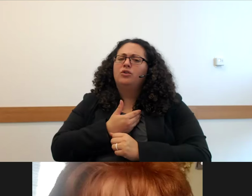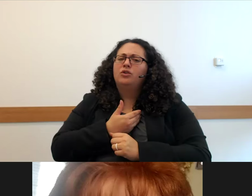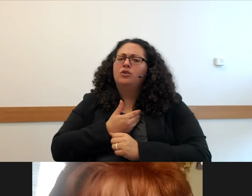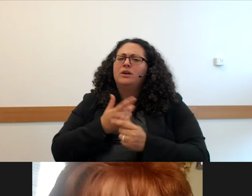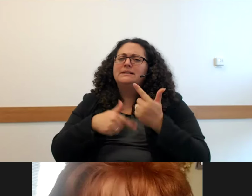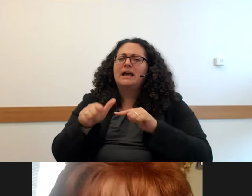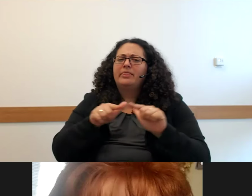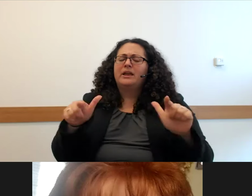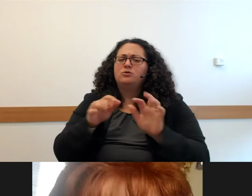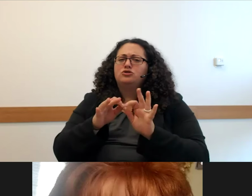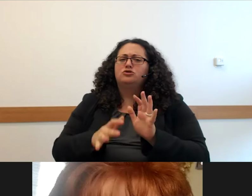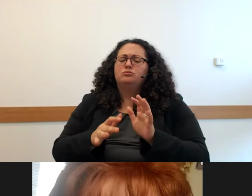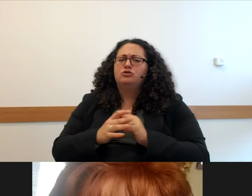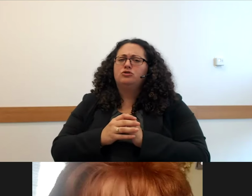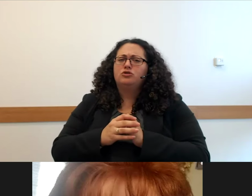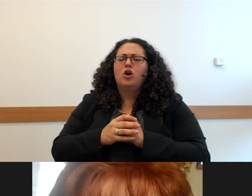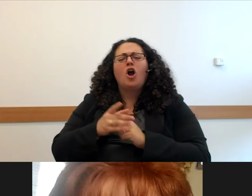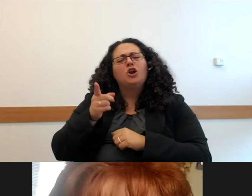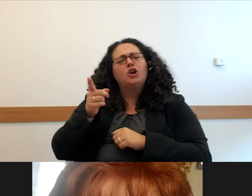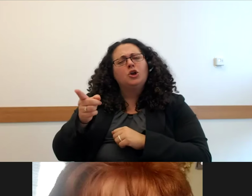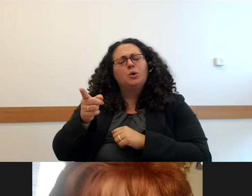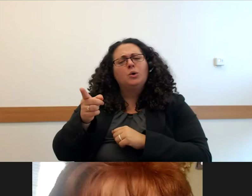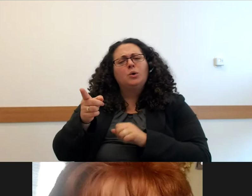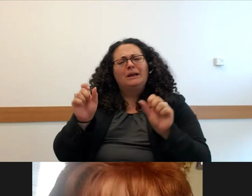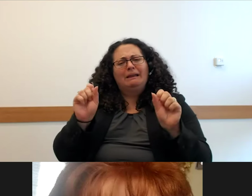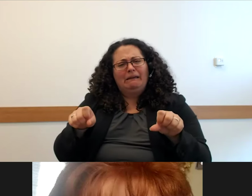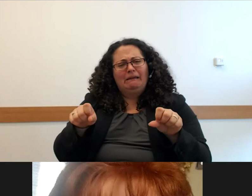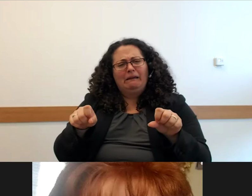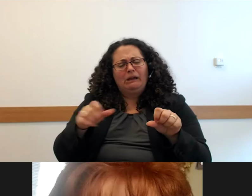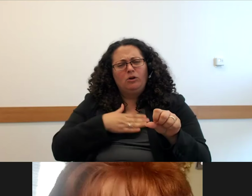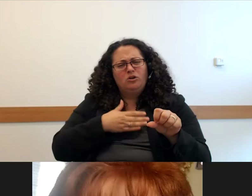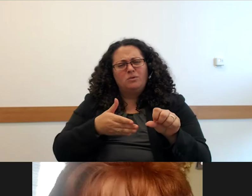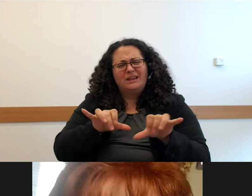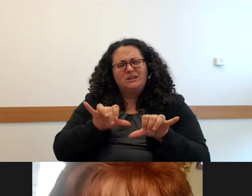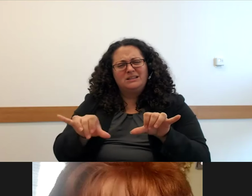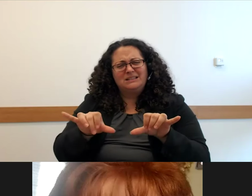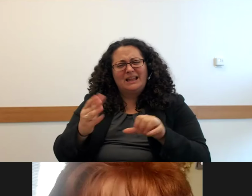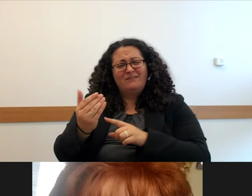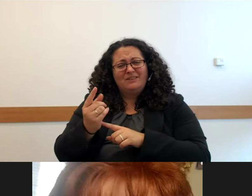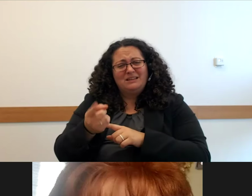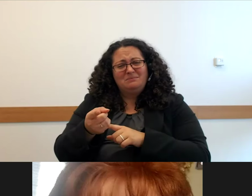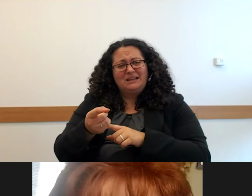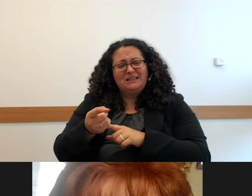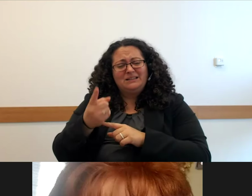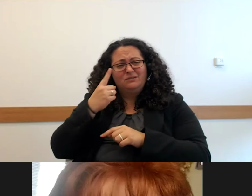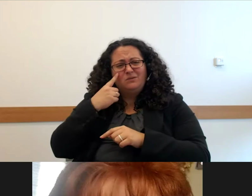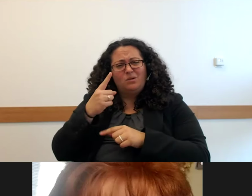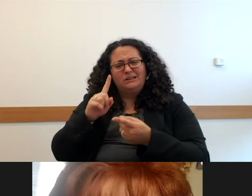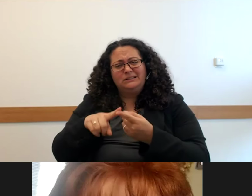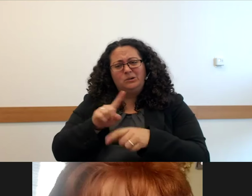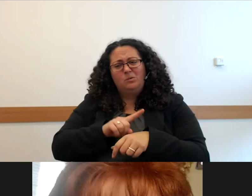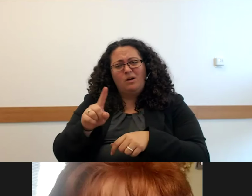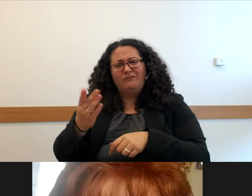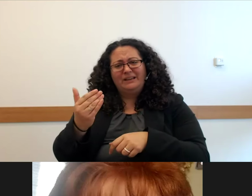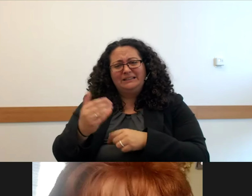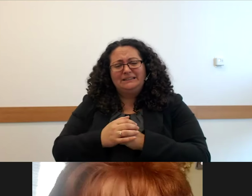sign language interpreters, are you able or willing to stay an extra 15 minutes to 1:15 so